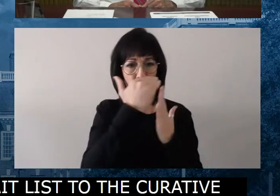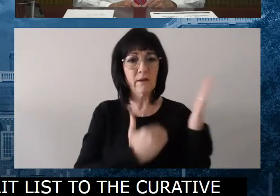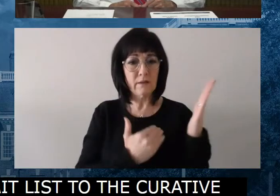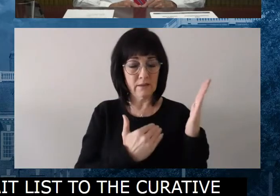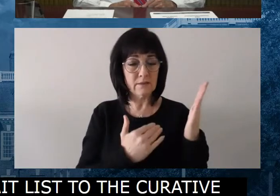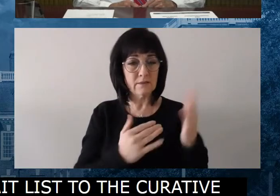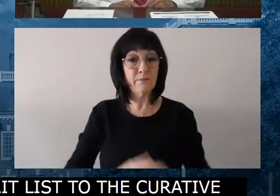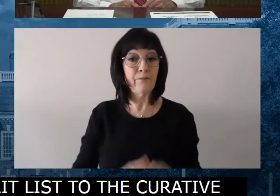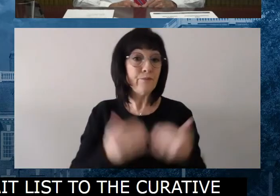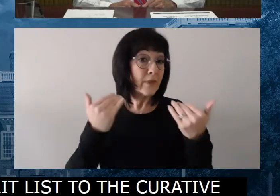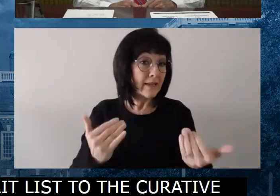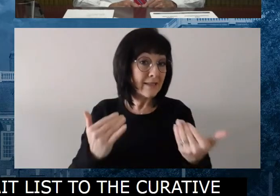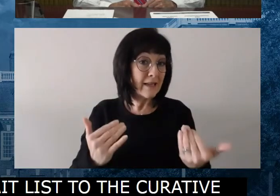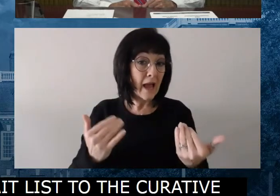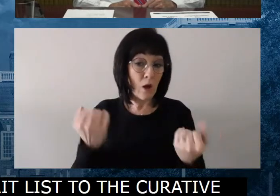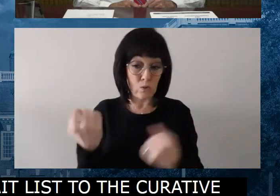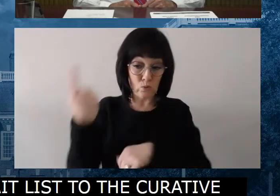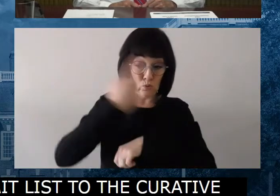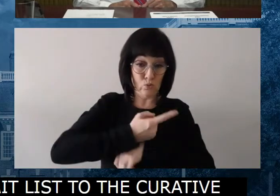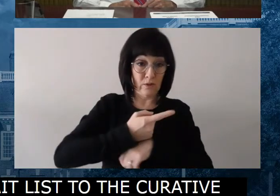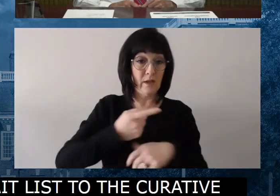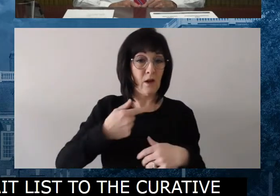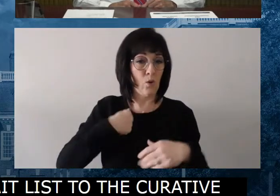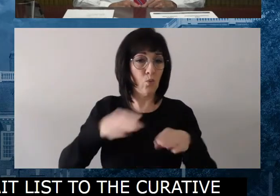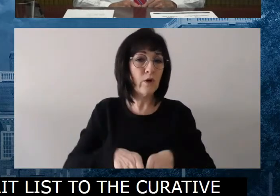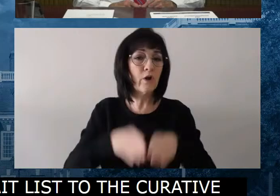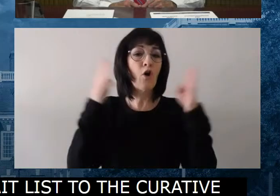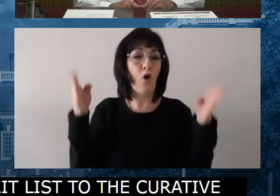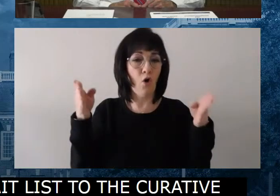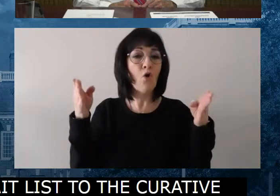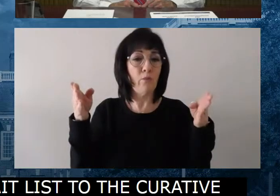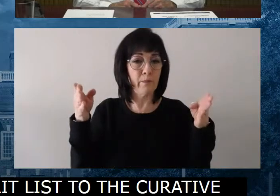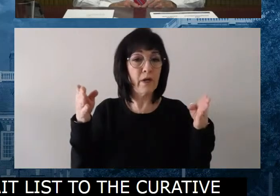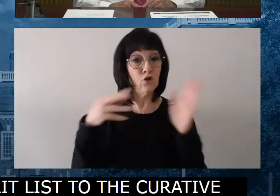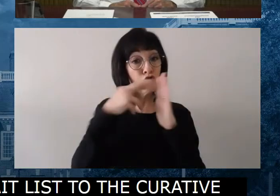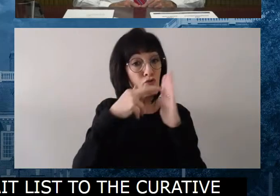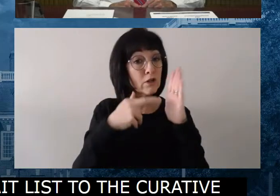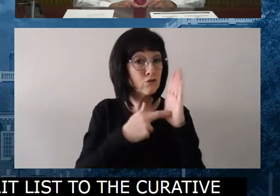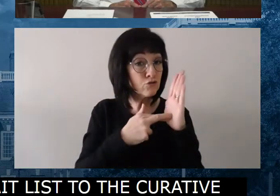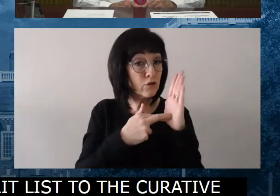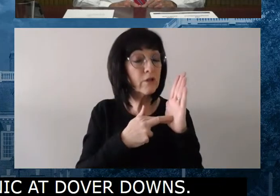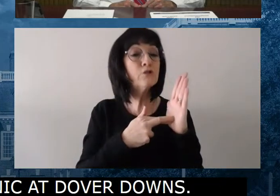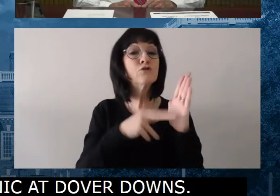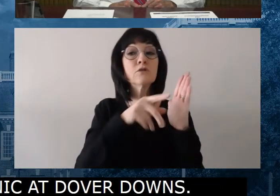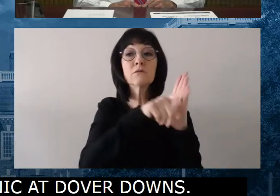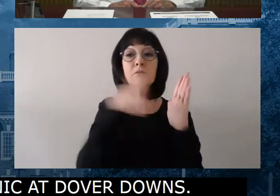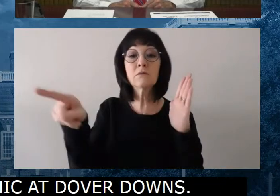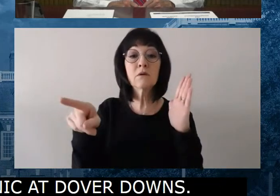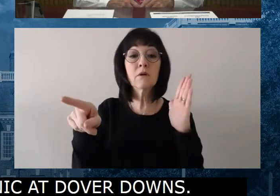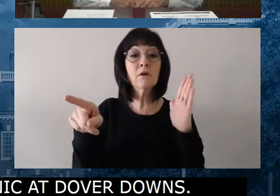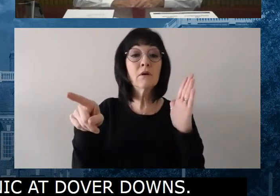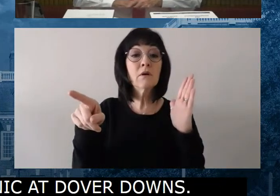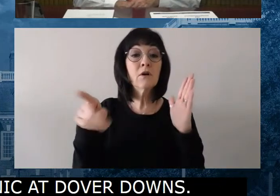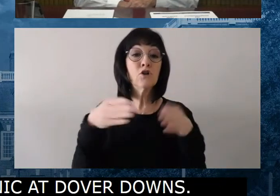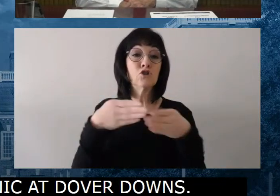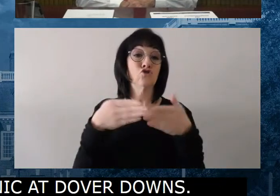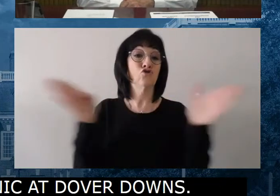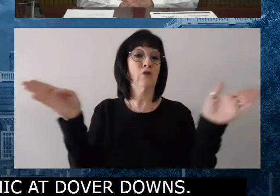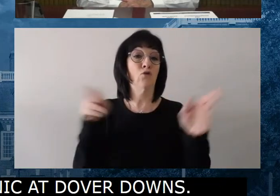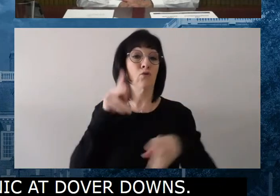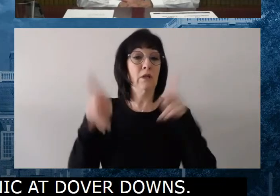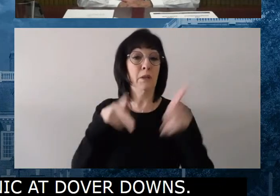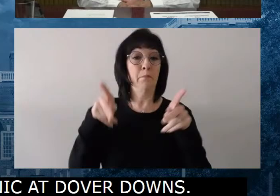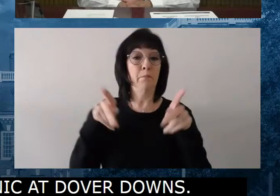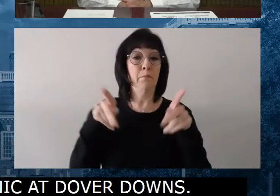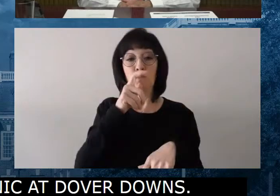up registration for Delawareans 50 years and older. Already, I'm told, as we were